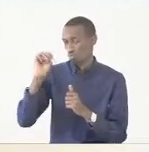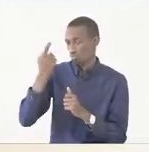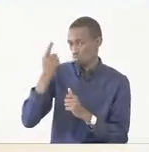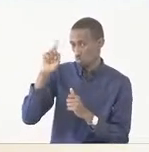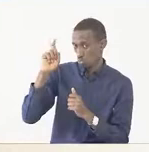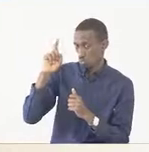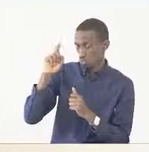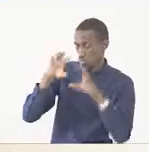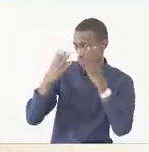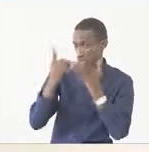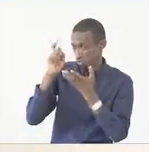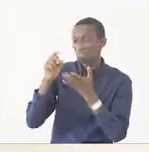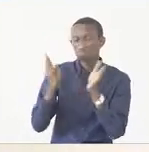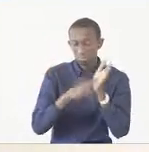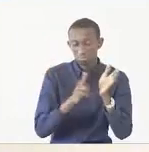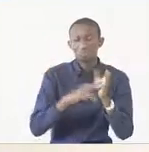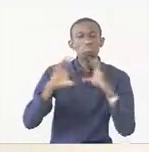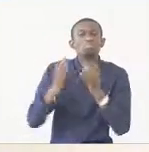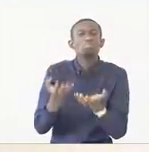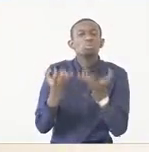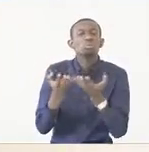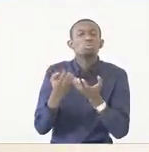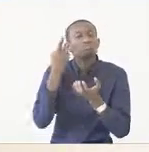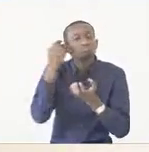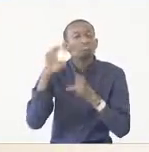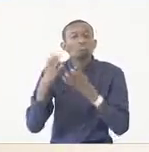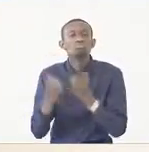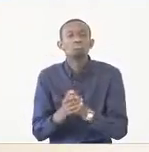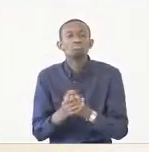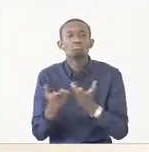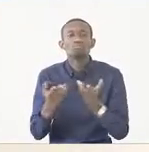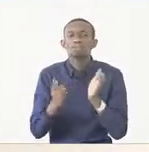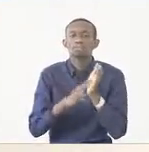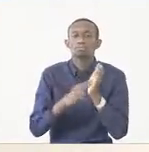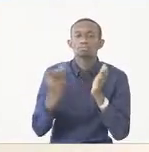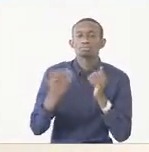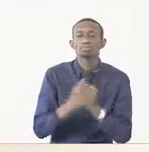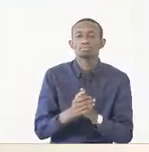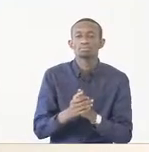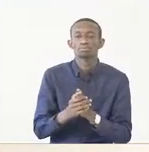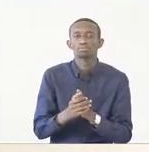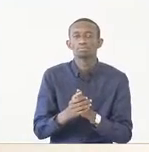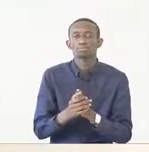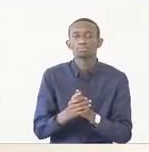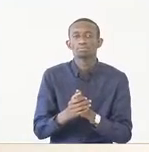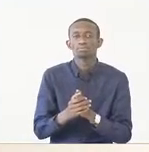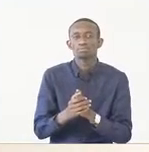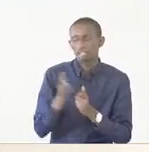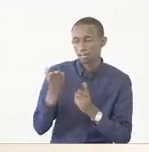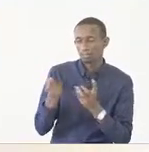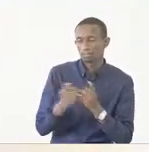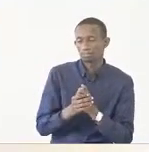the black. So this is it, they are all equal. So in another word, what we have here is